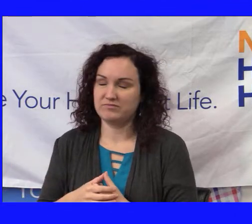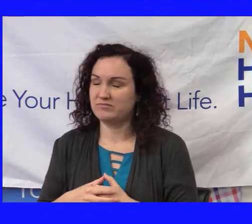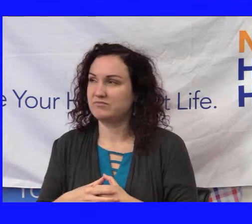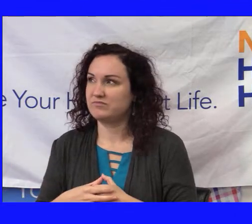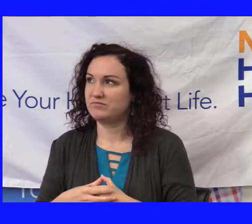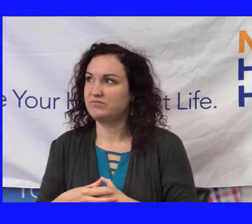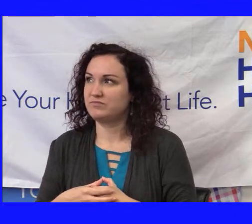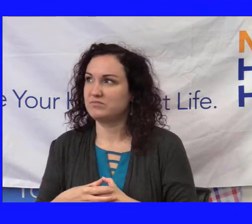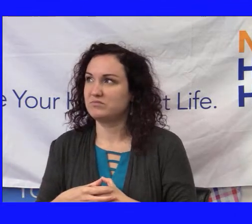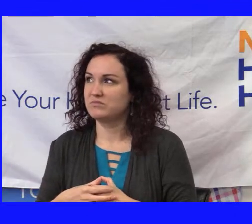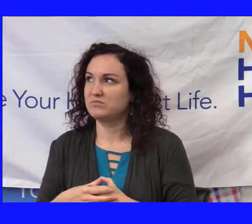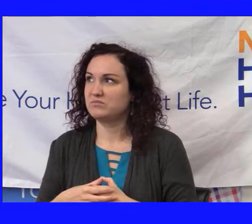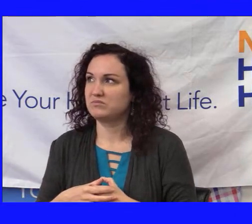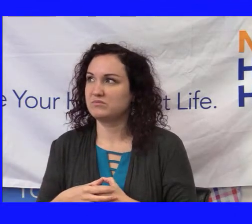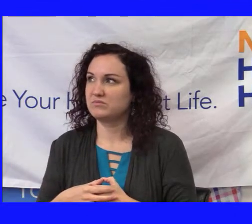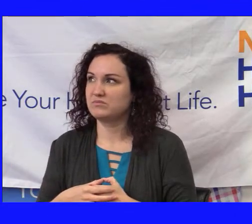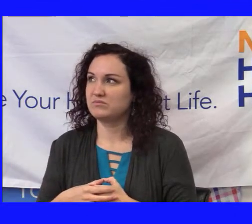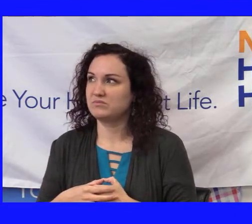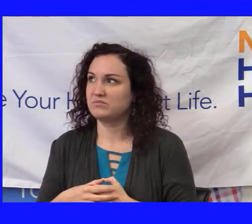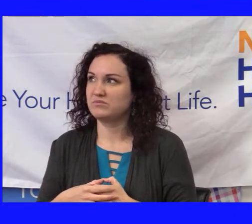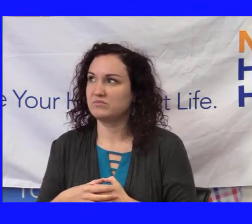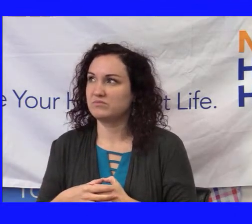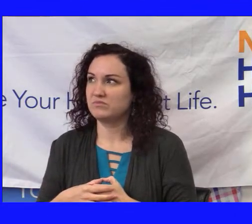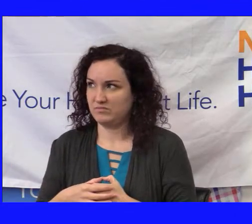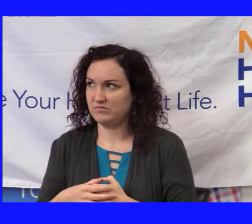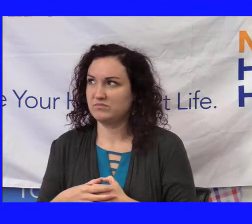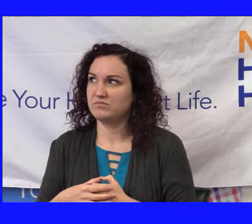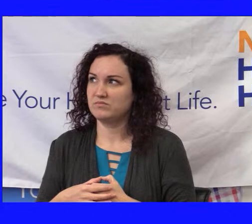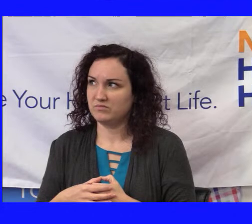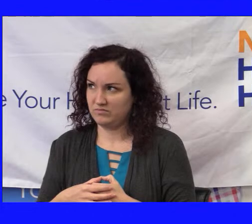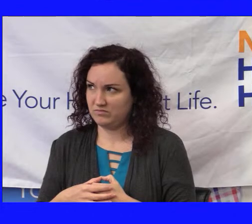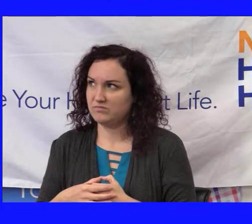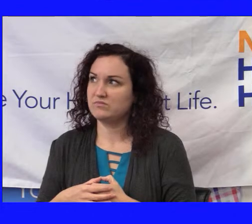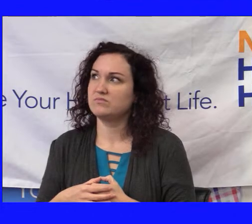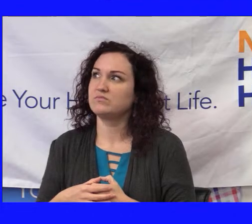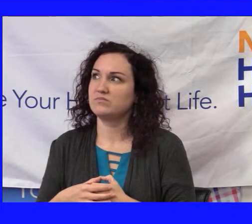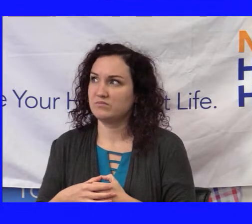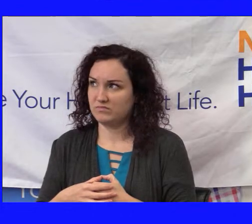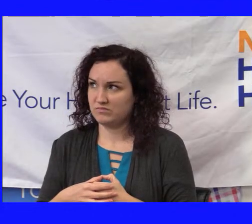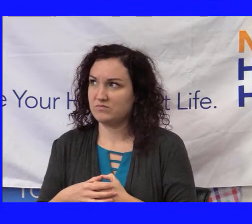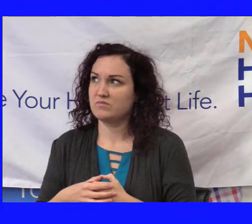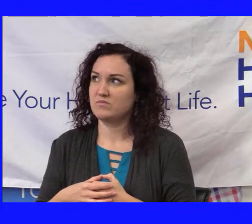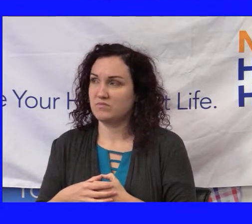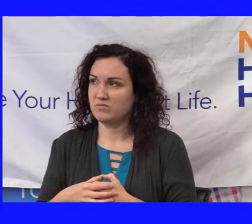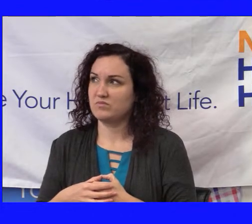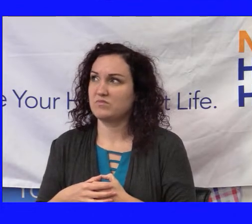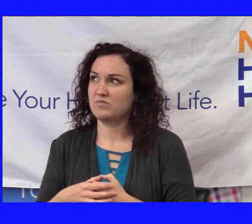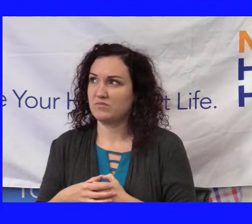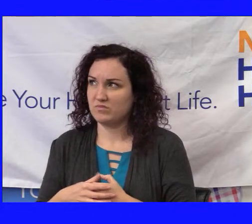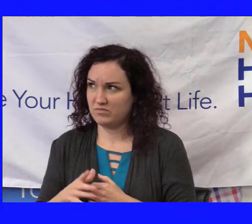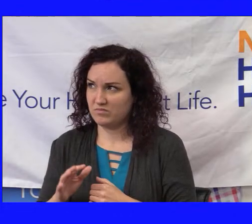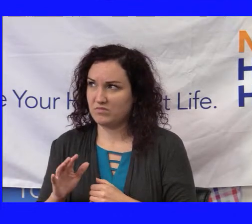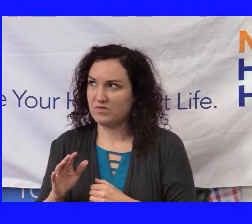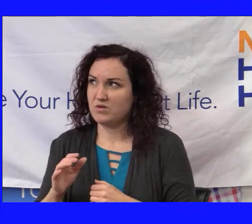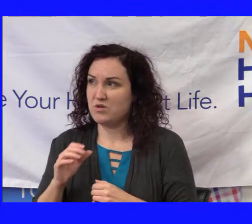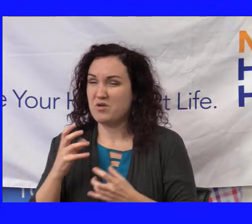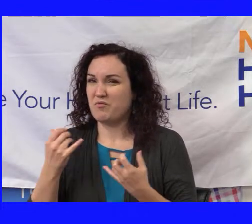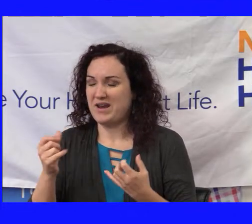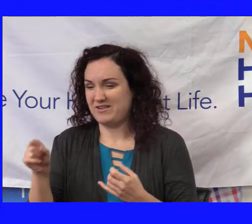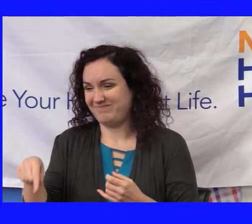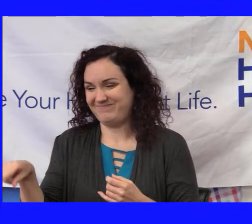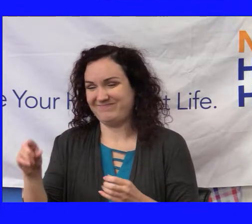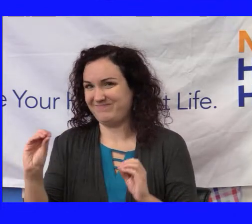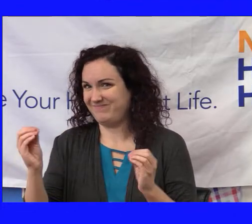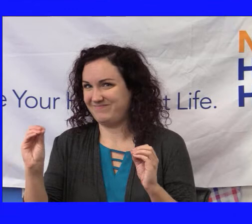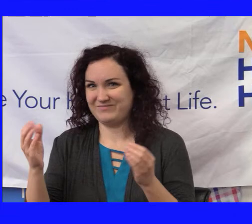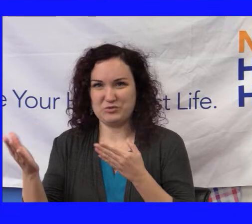There are ways to do it mobile. There are ways of doing it with a reduced infrastructure, et cetera. But the fact is, right now, they're not providing dental